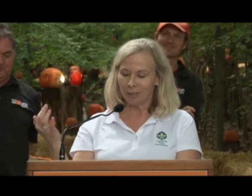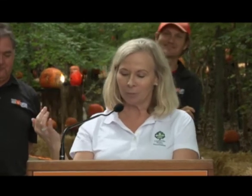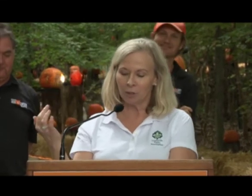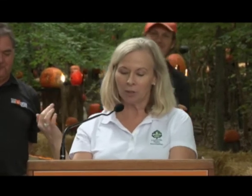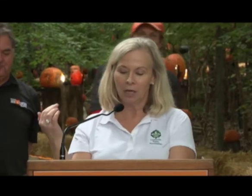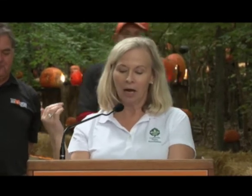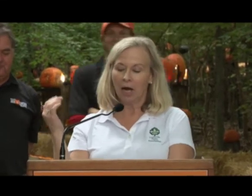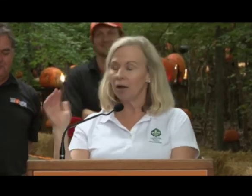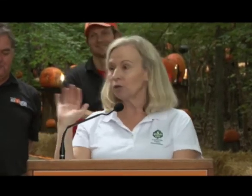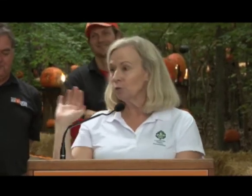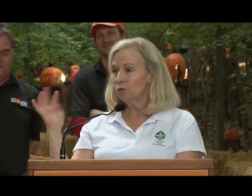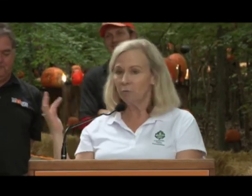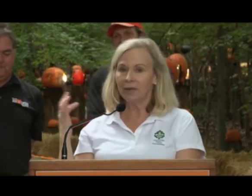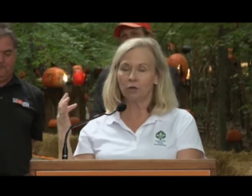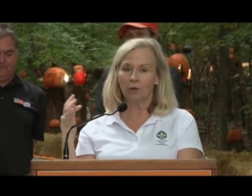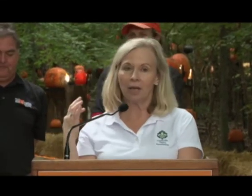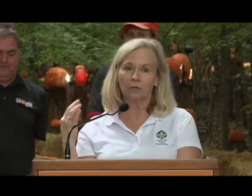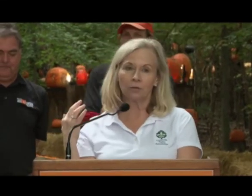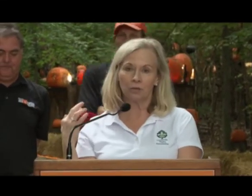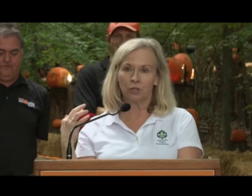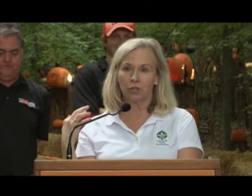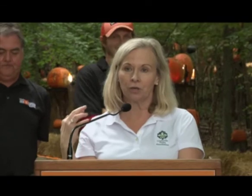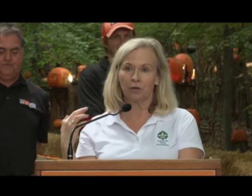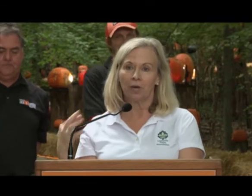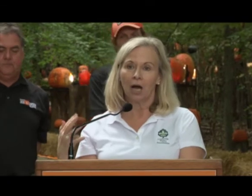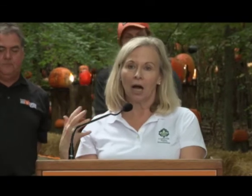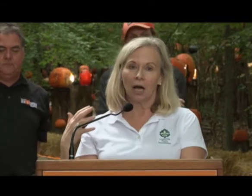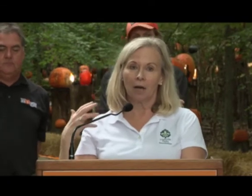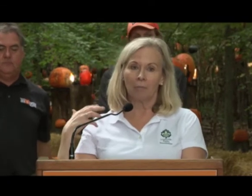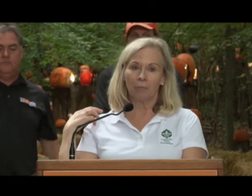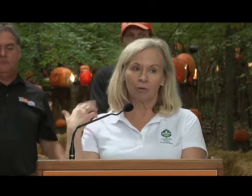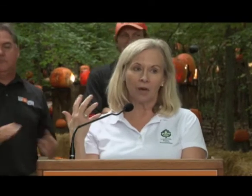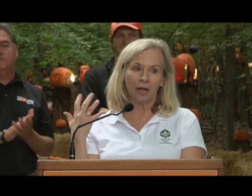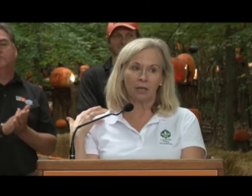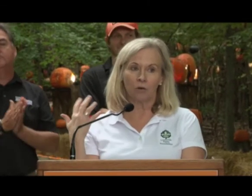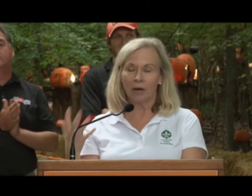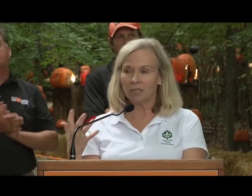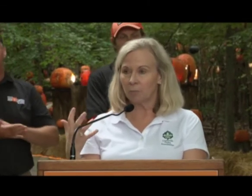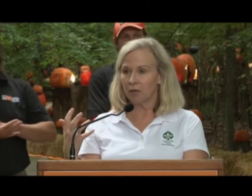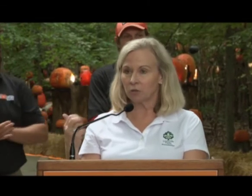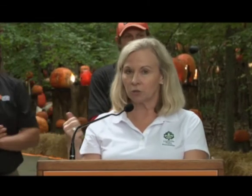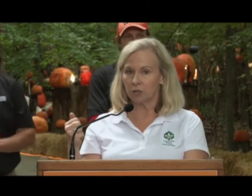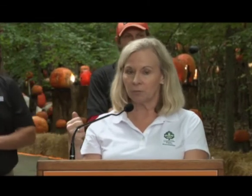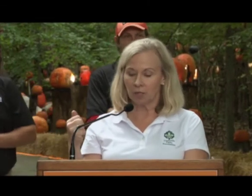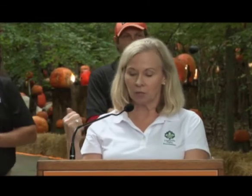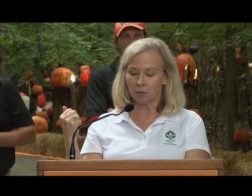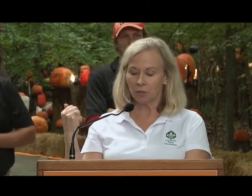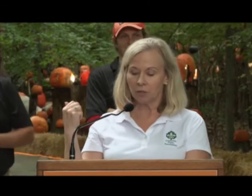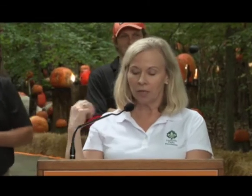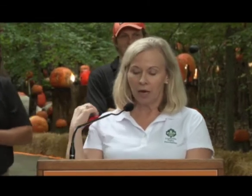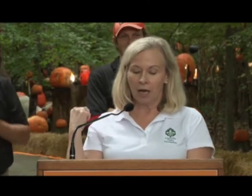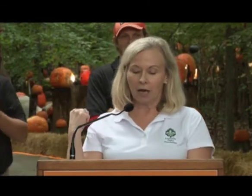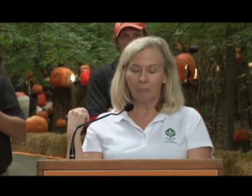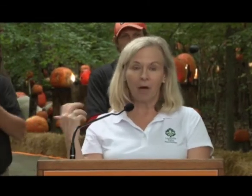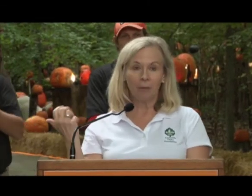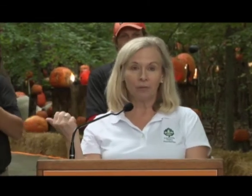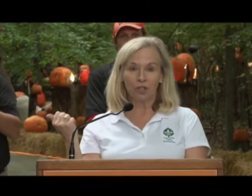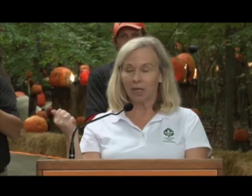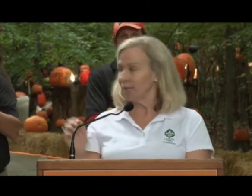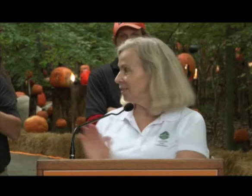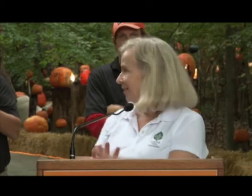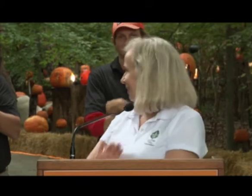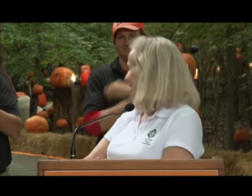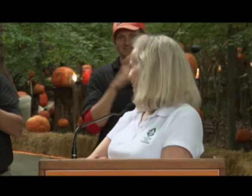as possible. The Louisville Metro Council this year provided great sponsorship dollars.